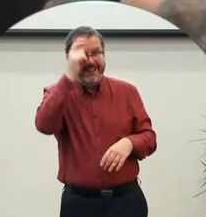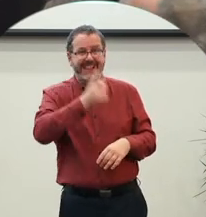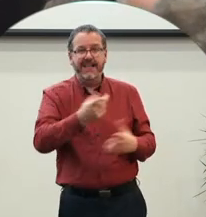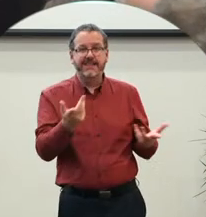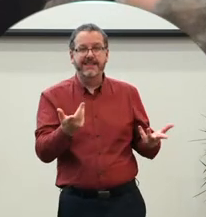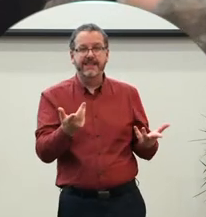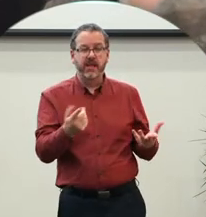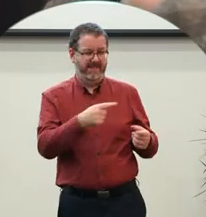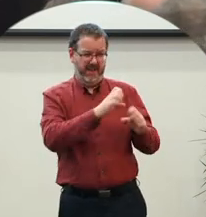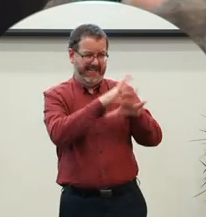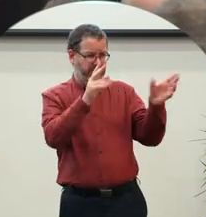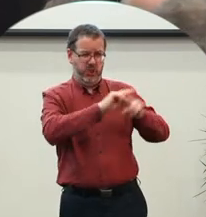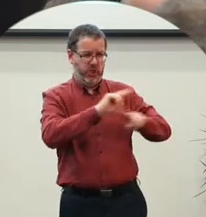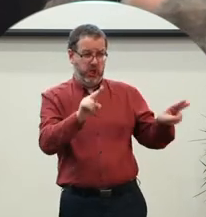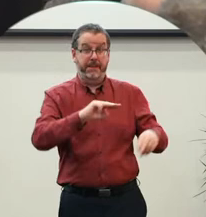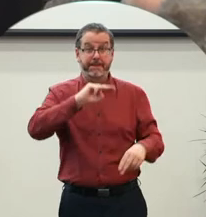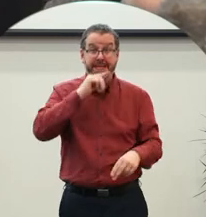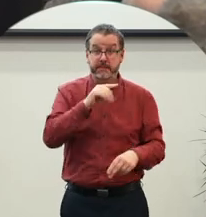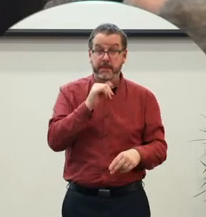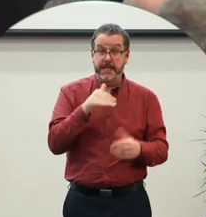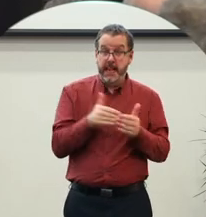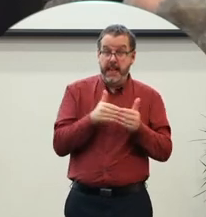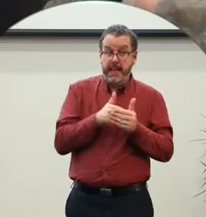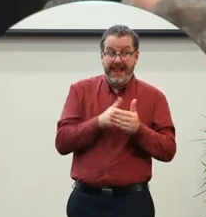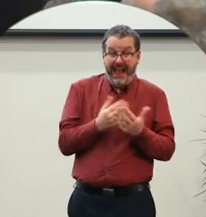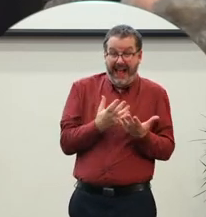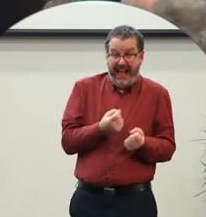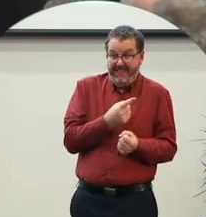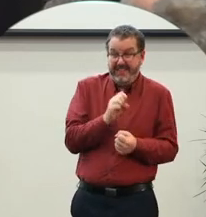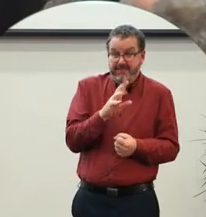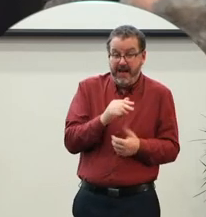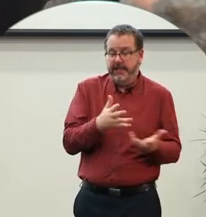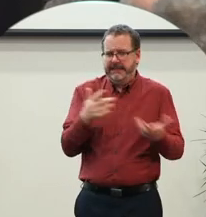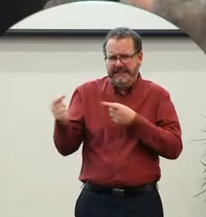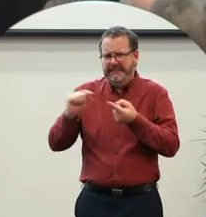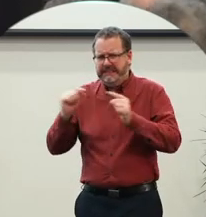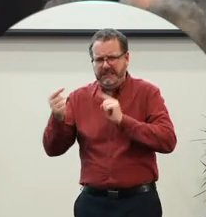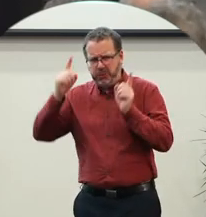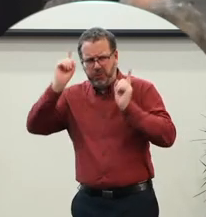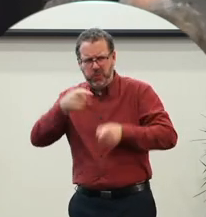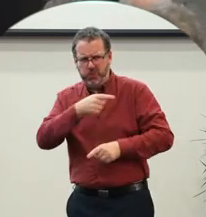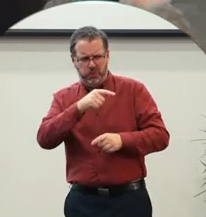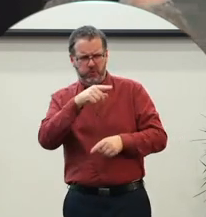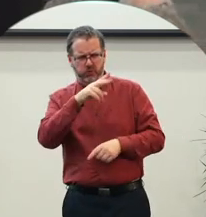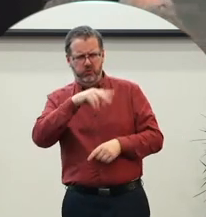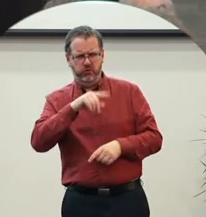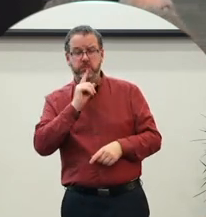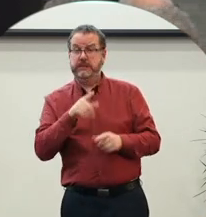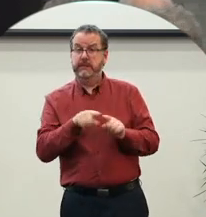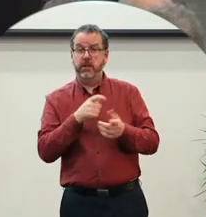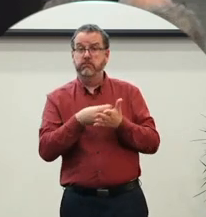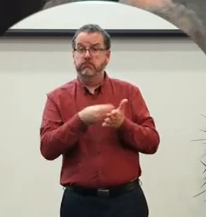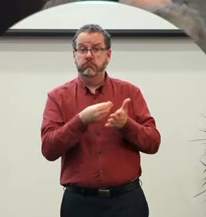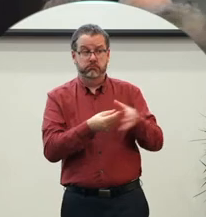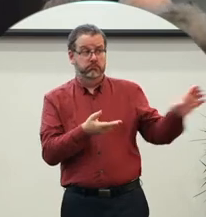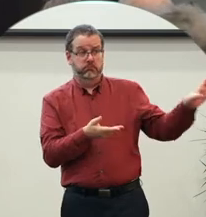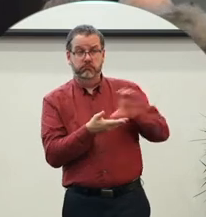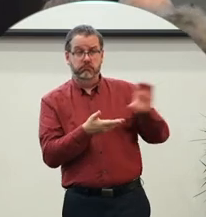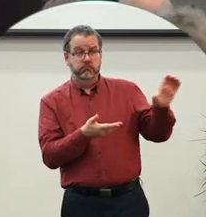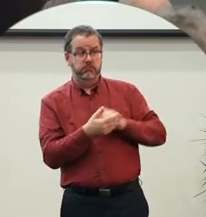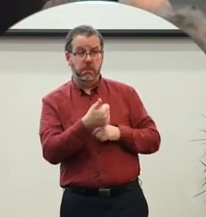too obvious. So there was this kind of back and forth about what is she all about, but yet she was coming up with the cash, you know, to buy